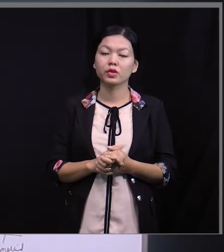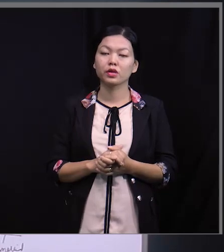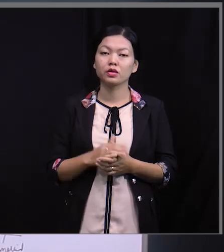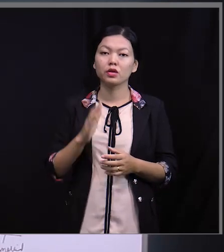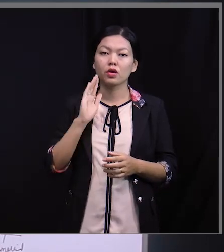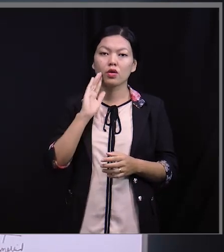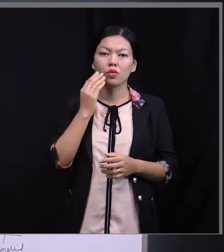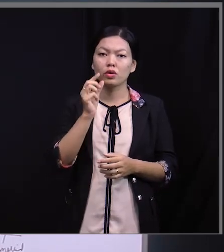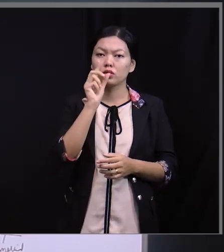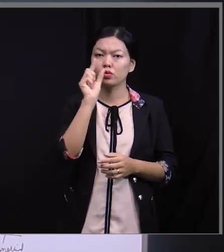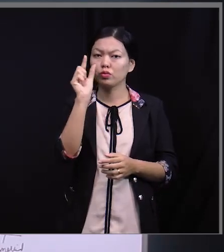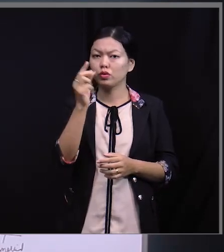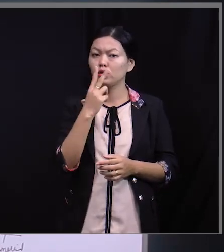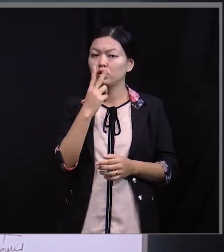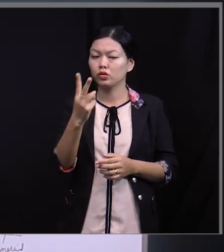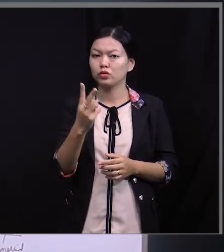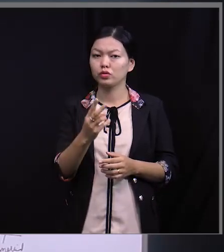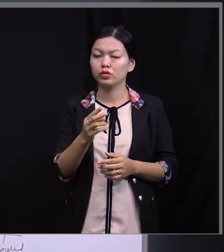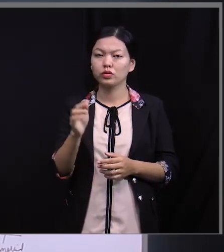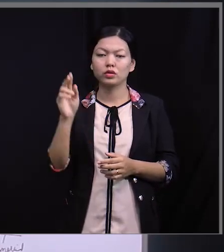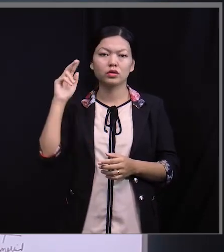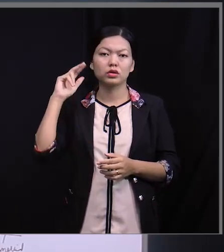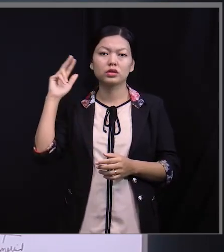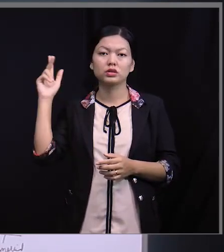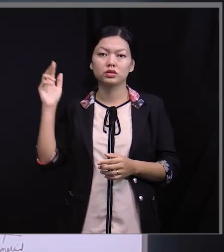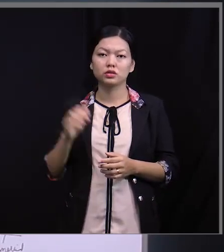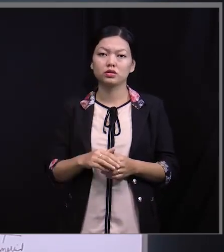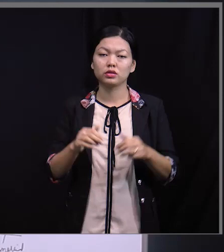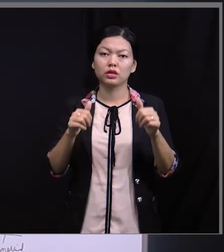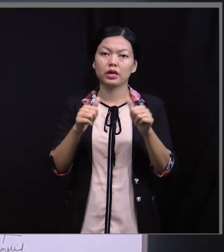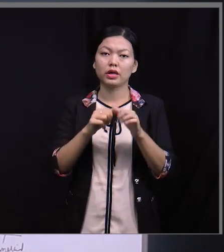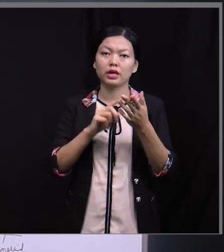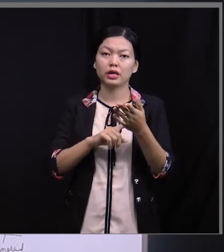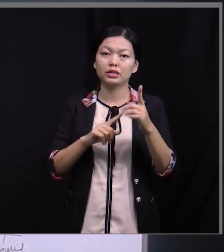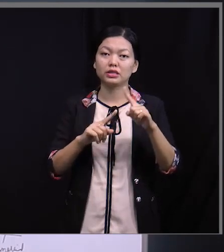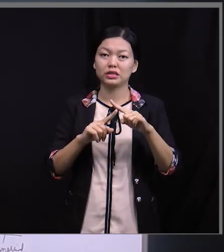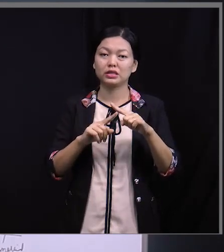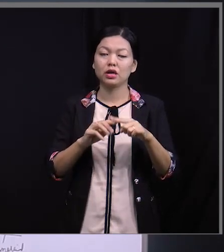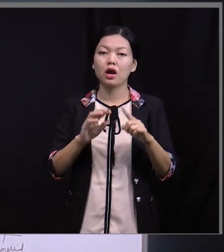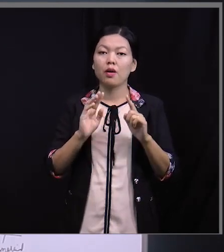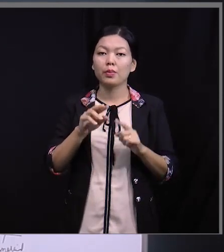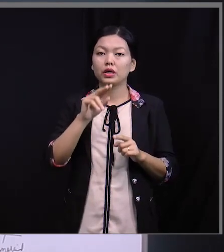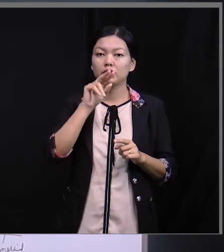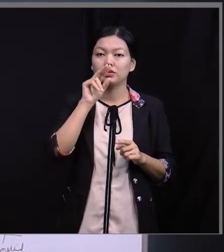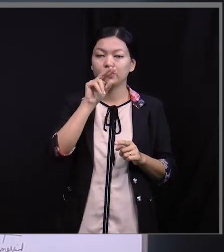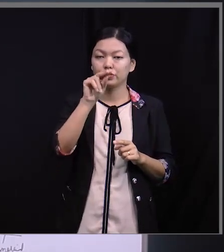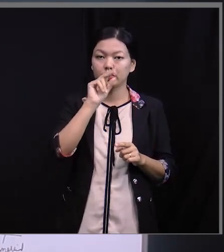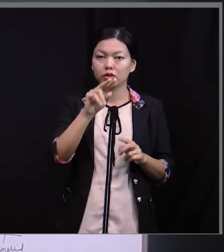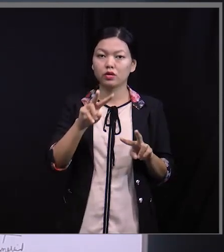you look at the word entrepreneur, it sounds like entrepreneur, but in real we pronounce it as